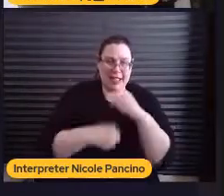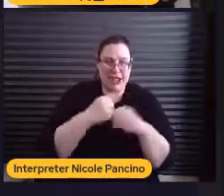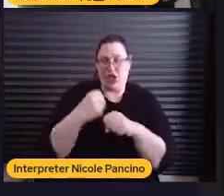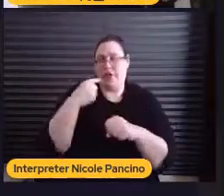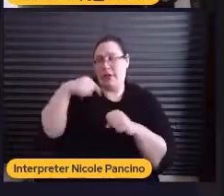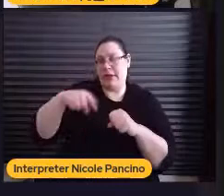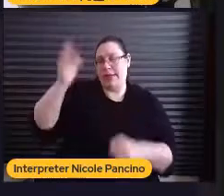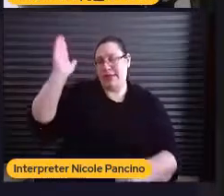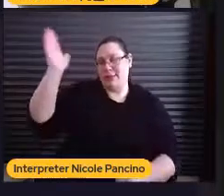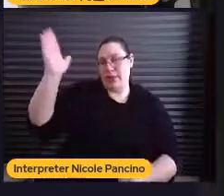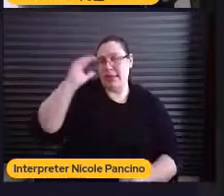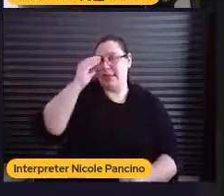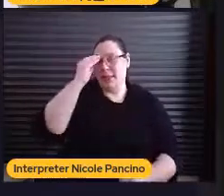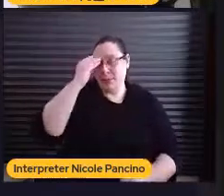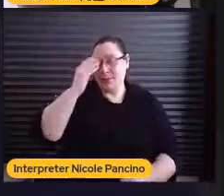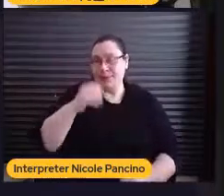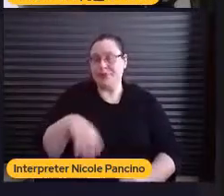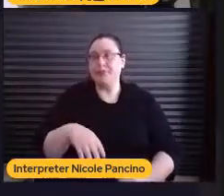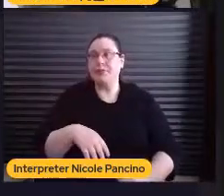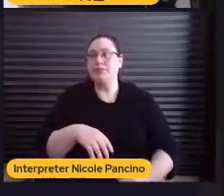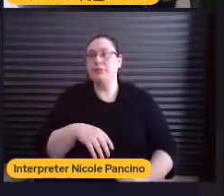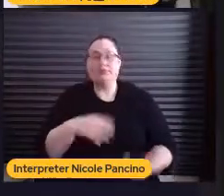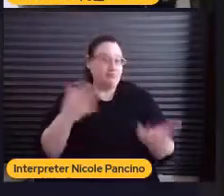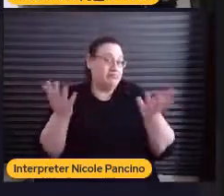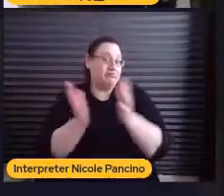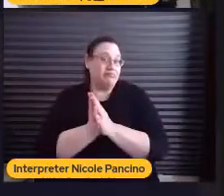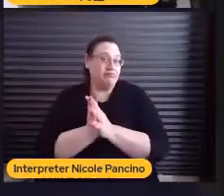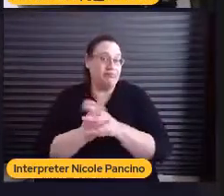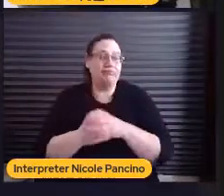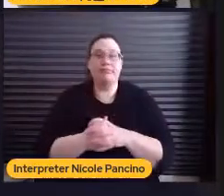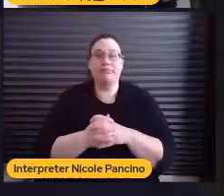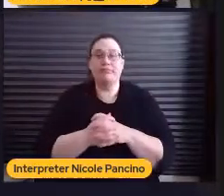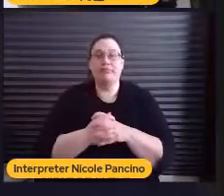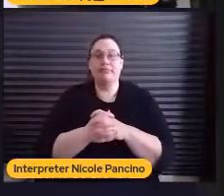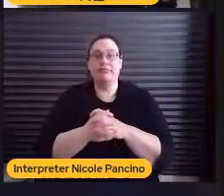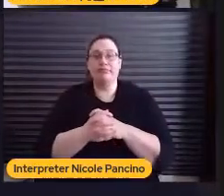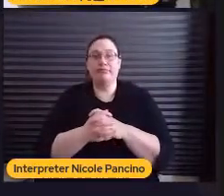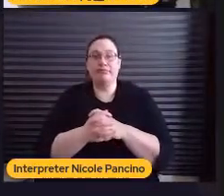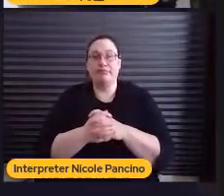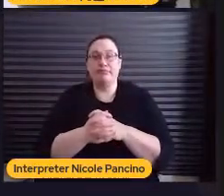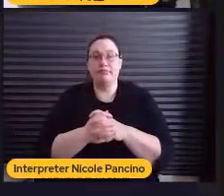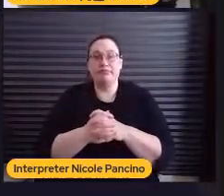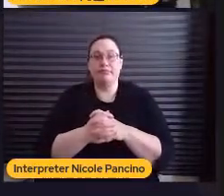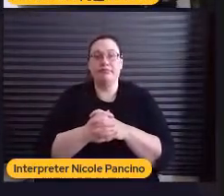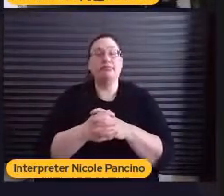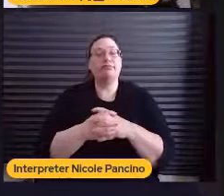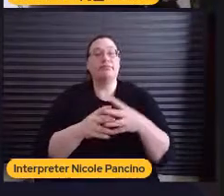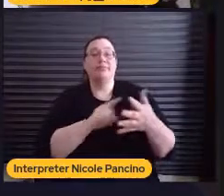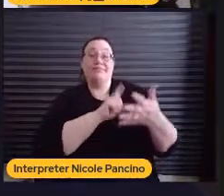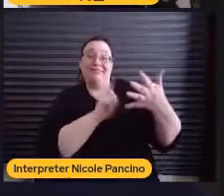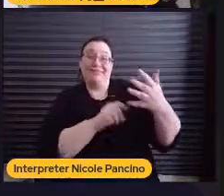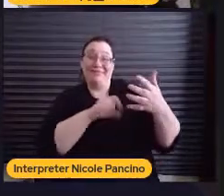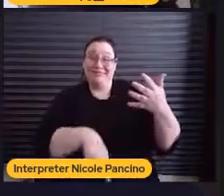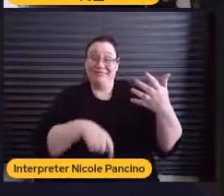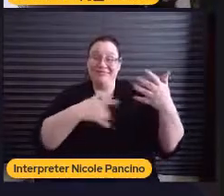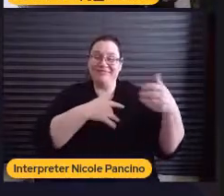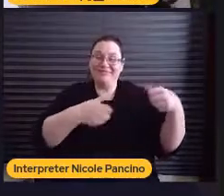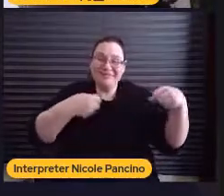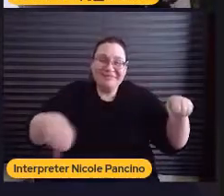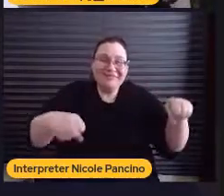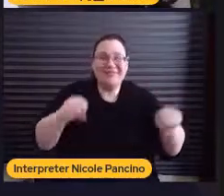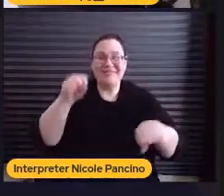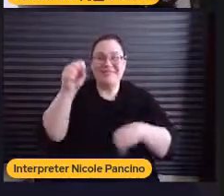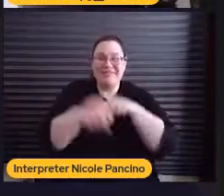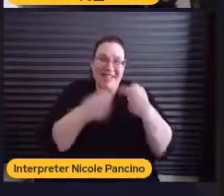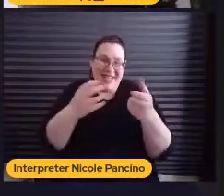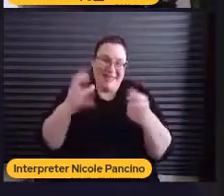talk. And yeah, next to that, I'm also riding motorcycles and bikes, as you may have guessed